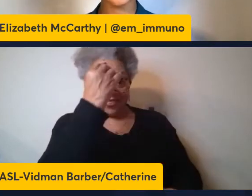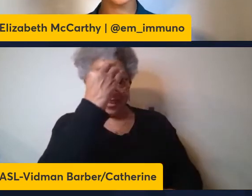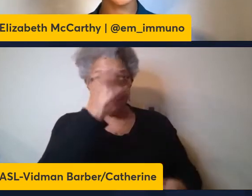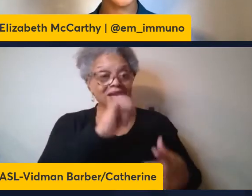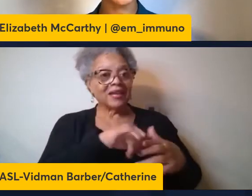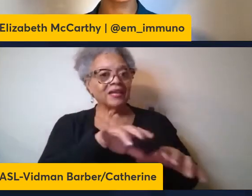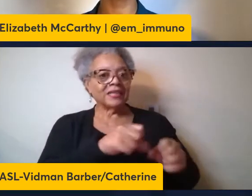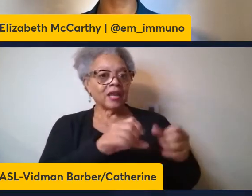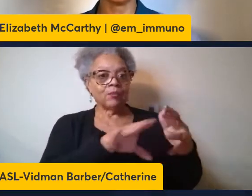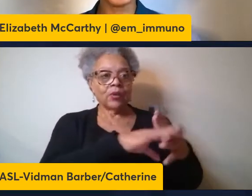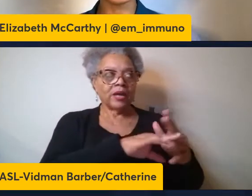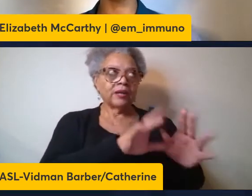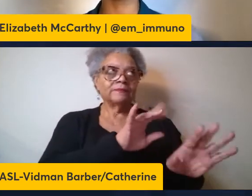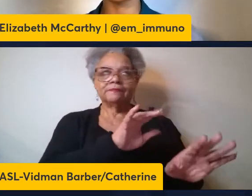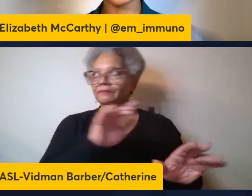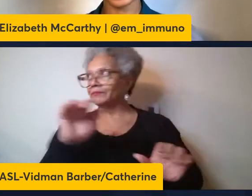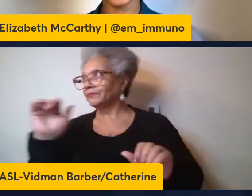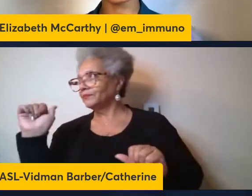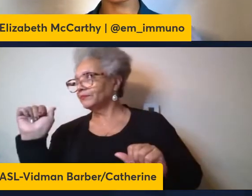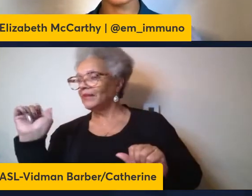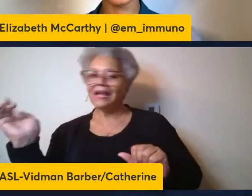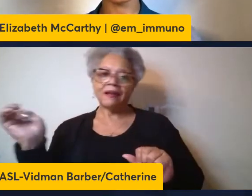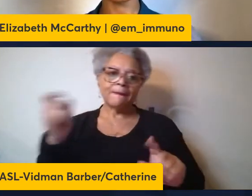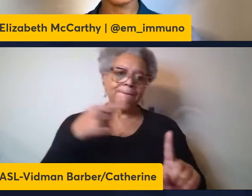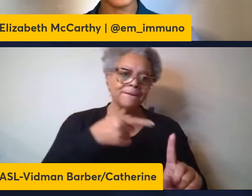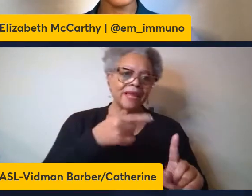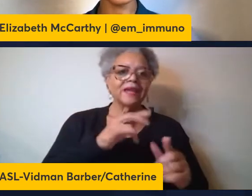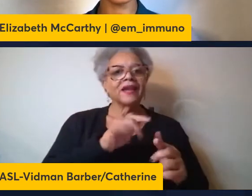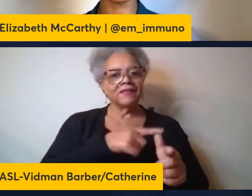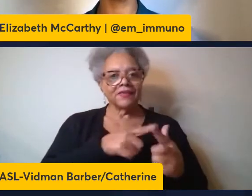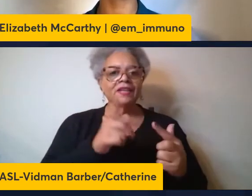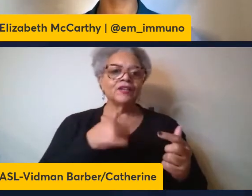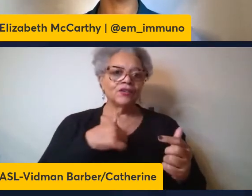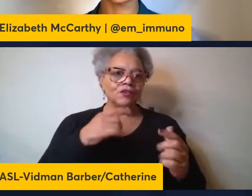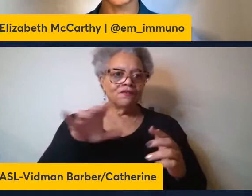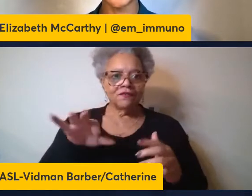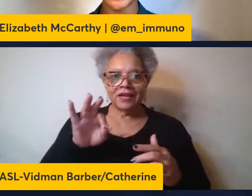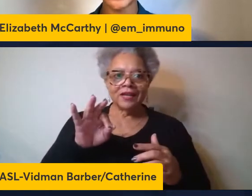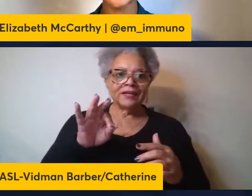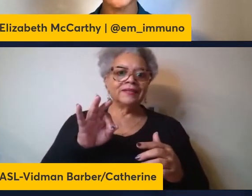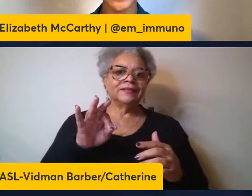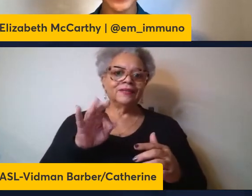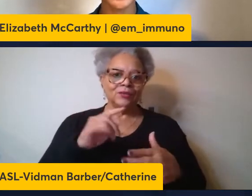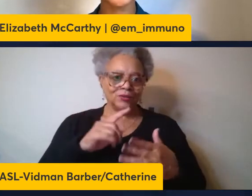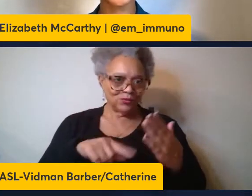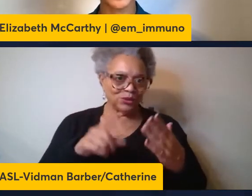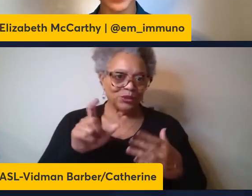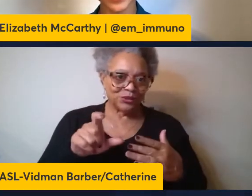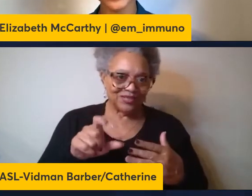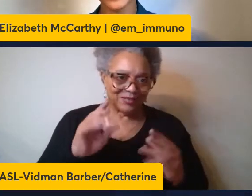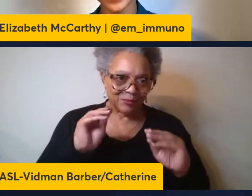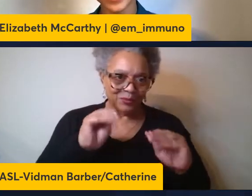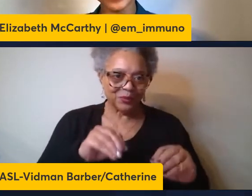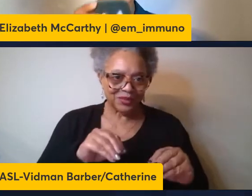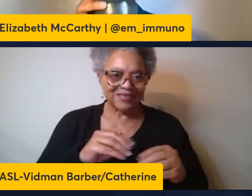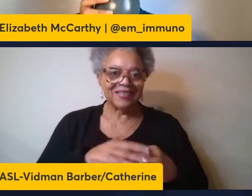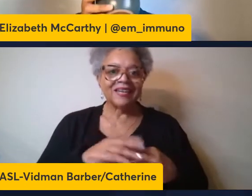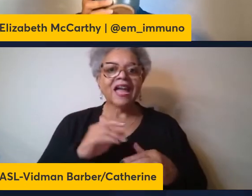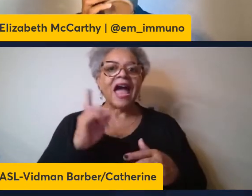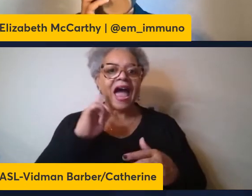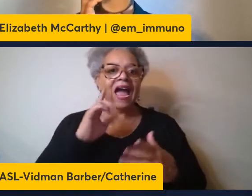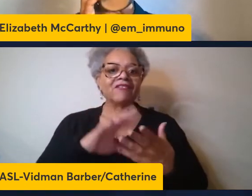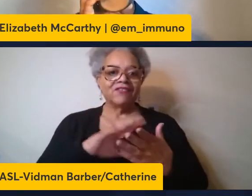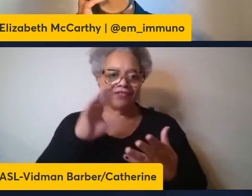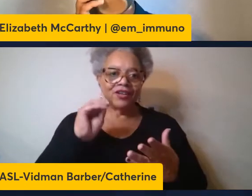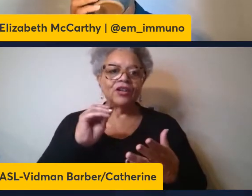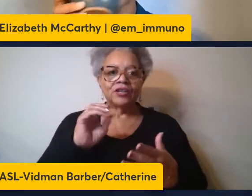break, come back, change the dot to a comma and you're fine. I think that's a sort of learning curve